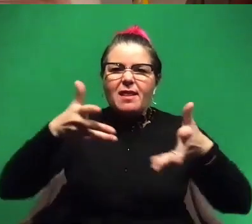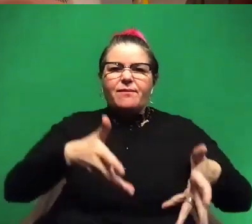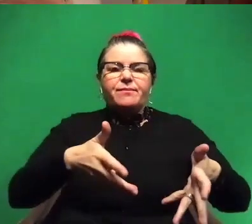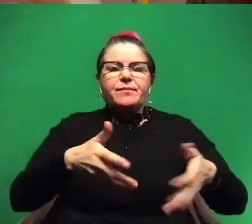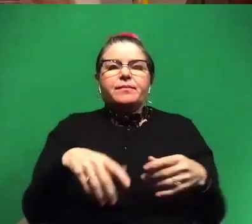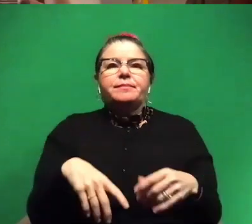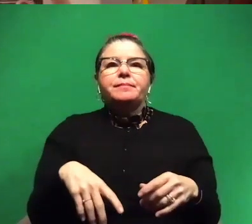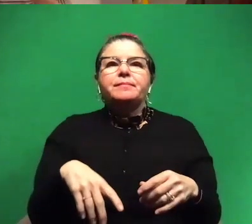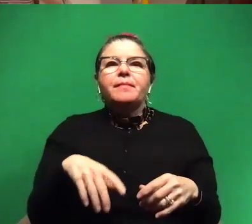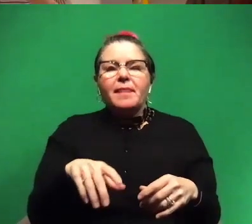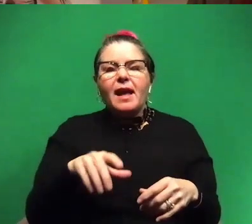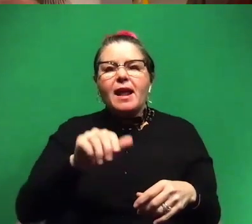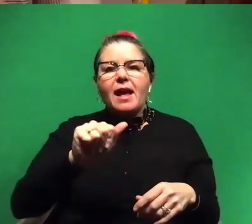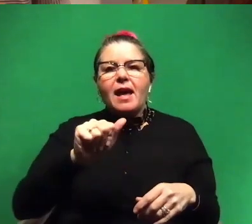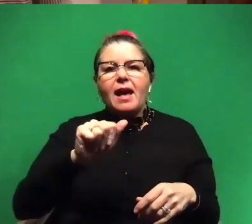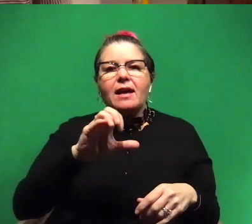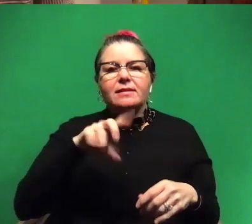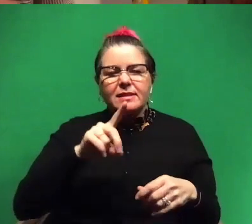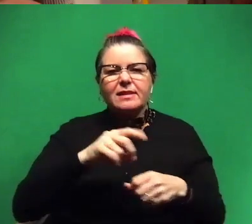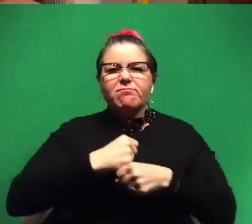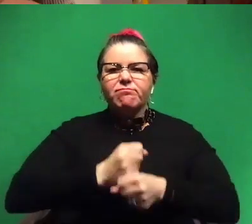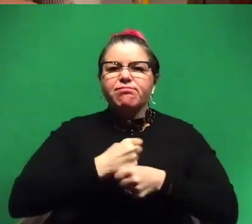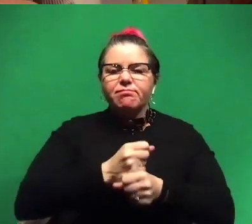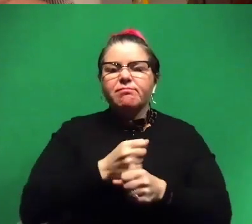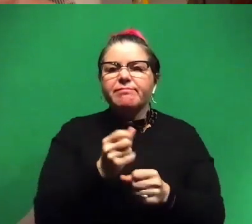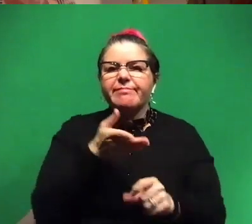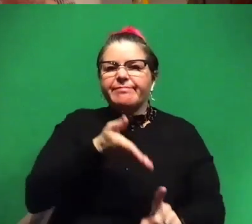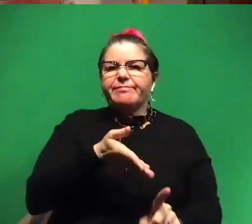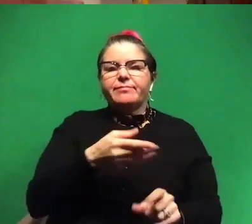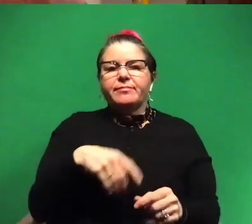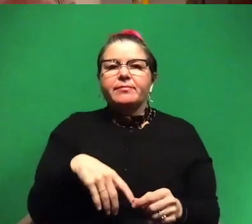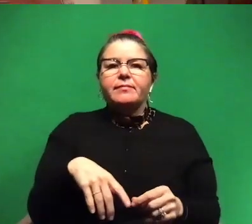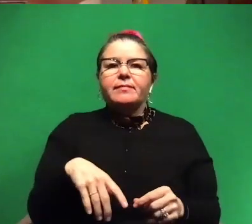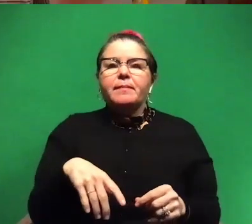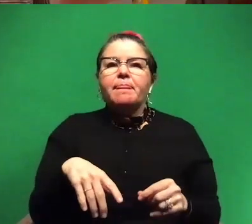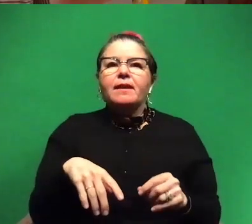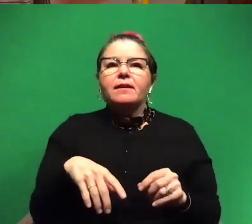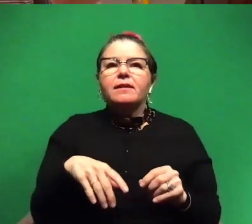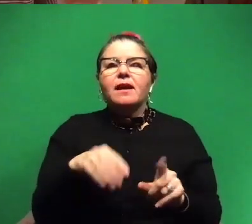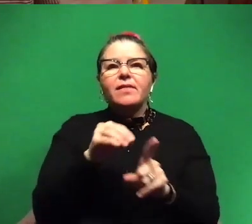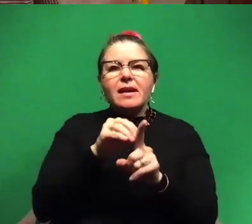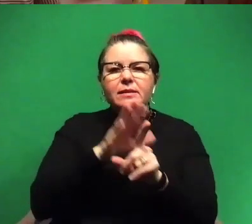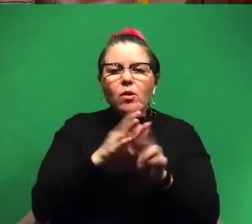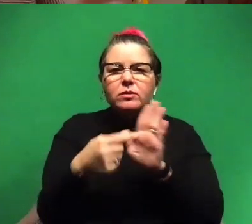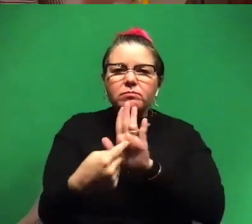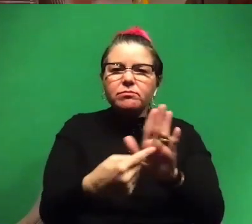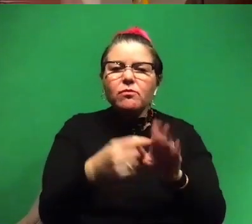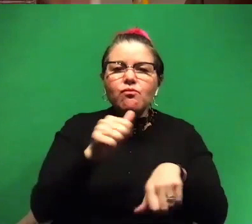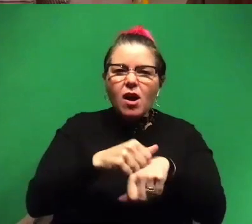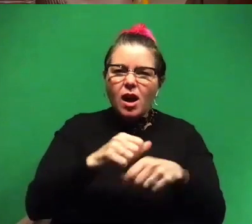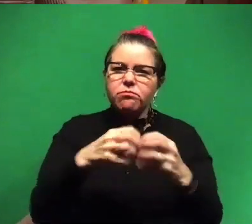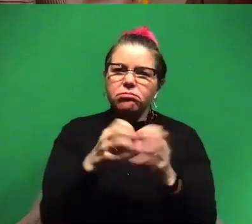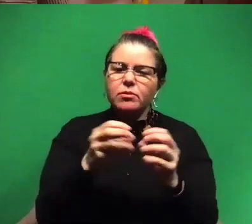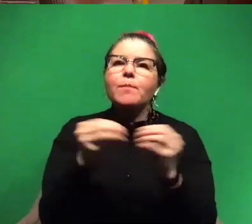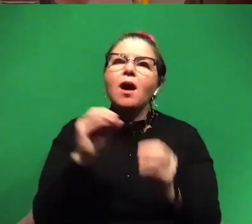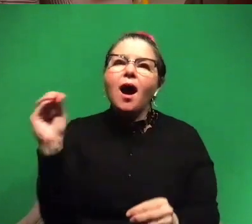where the kind of acid generating part comes from. It's essentially exposing rock to more oxygen in